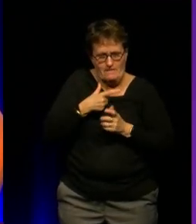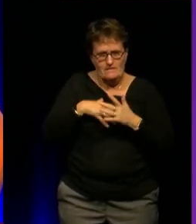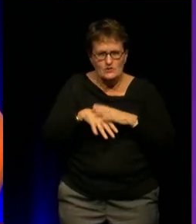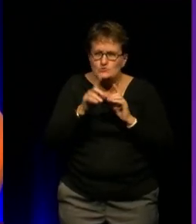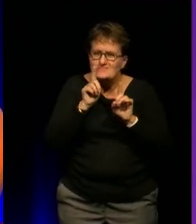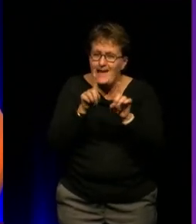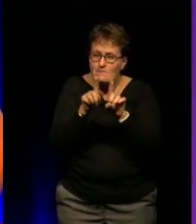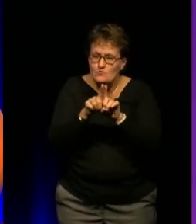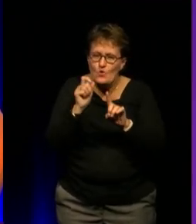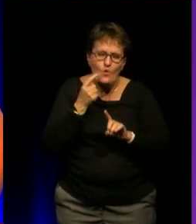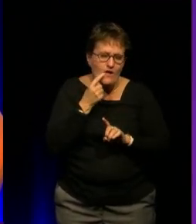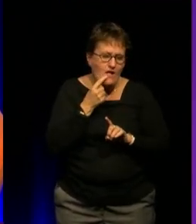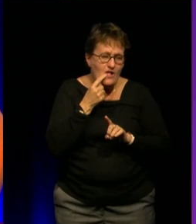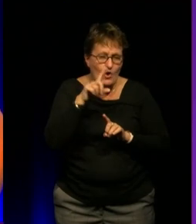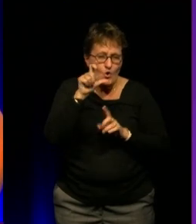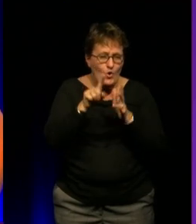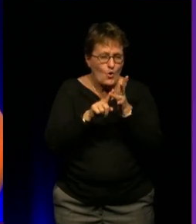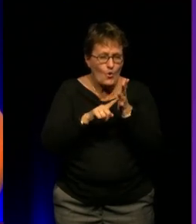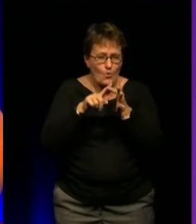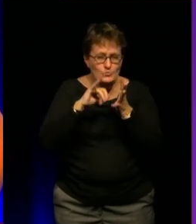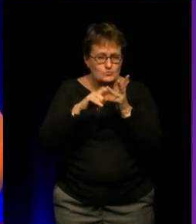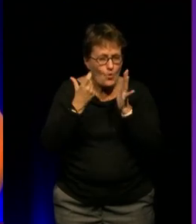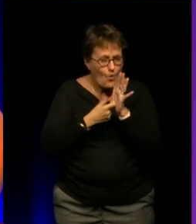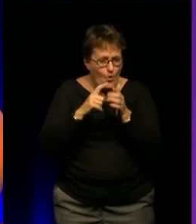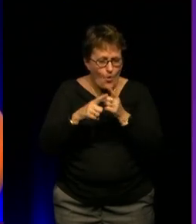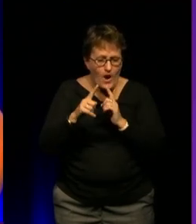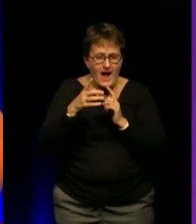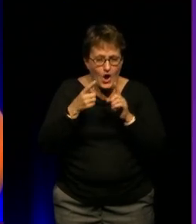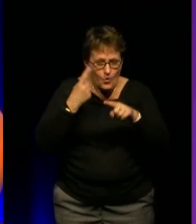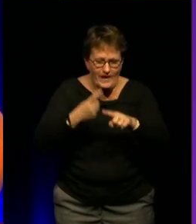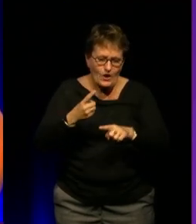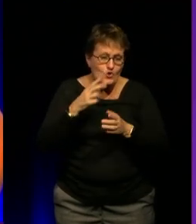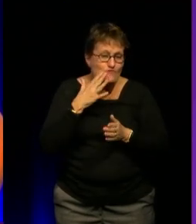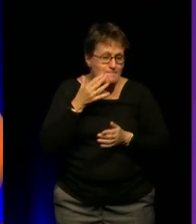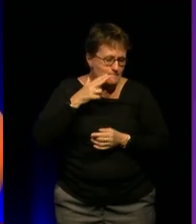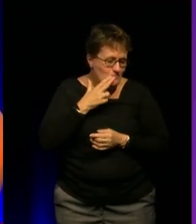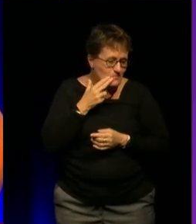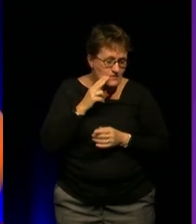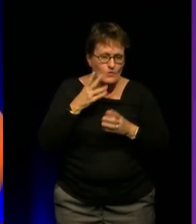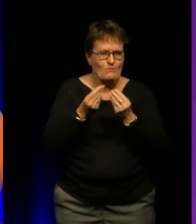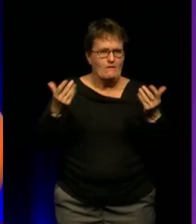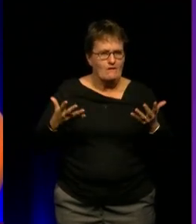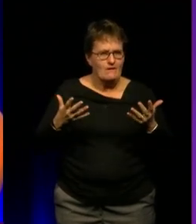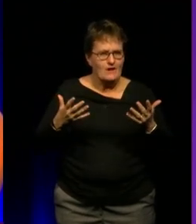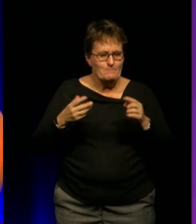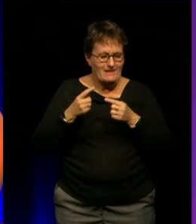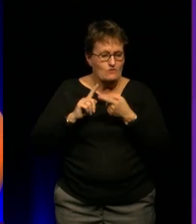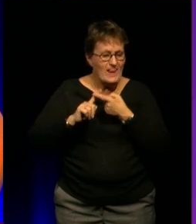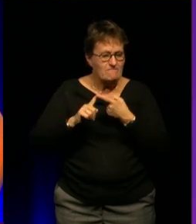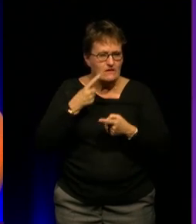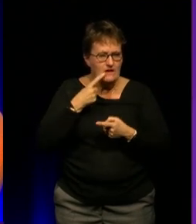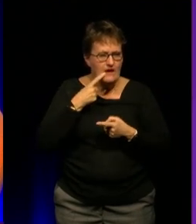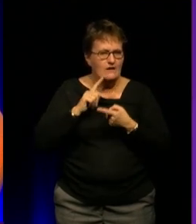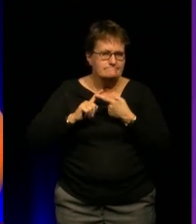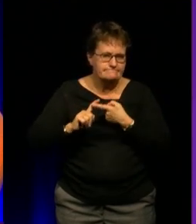Mm. The sooner they get that, the more effective it is. All viruses are going to be the same like that. So these illnesses which have time sensitivity